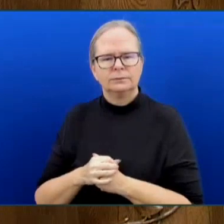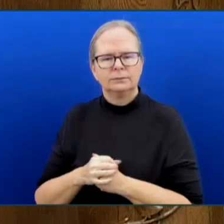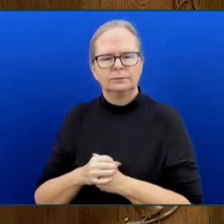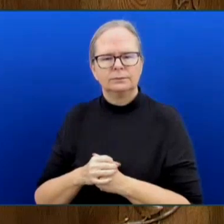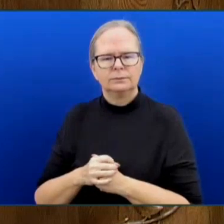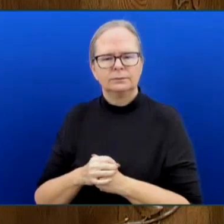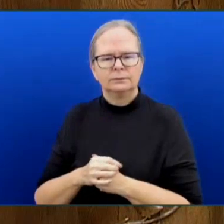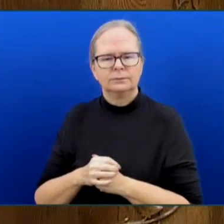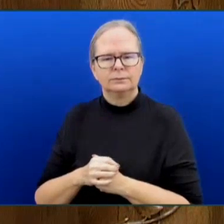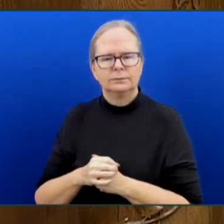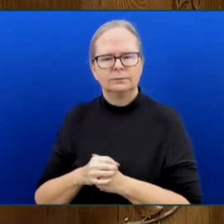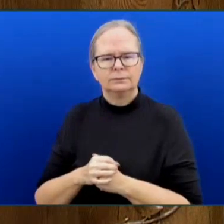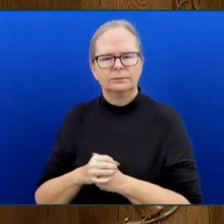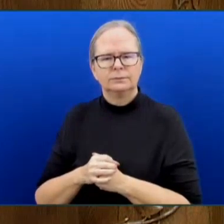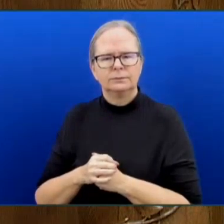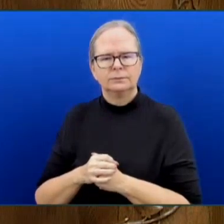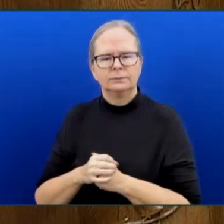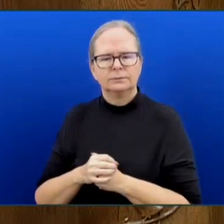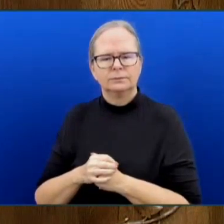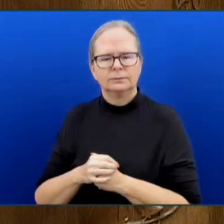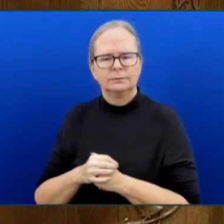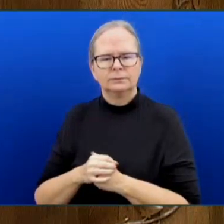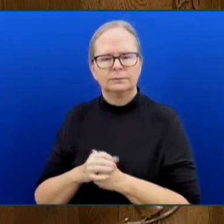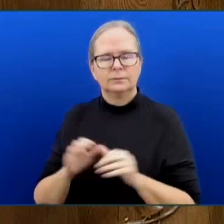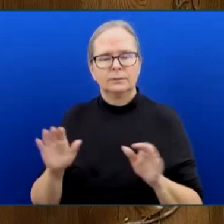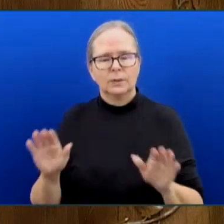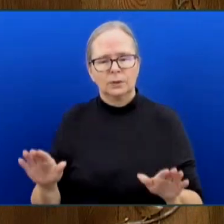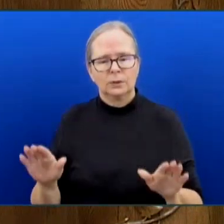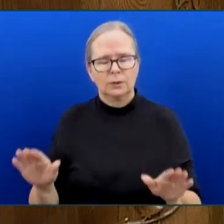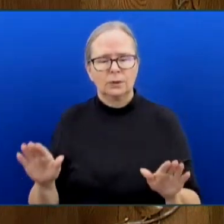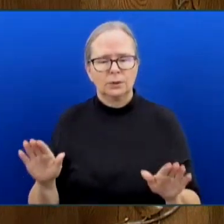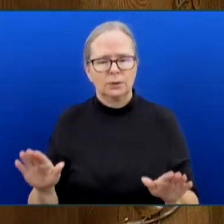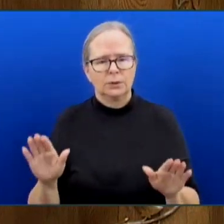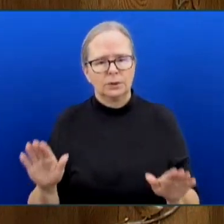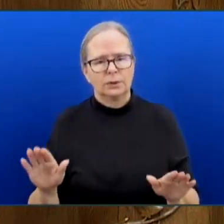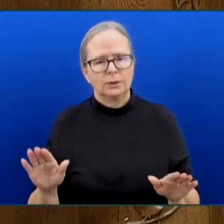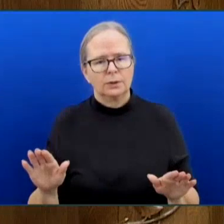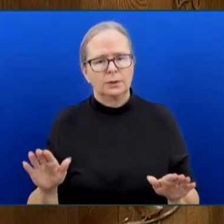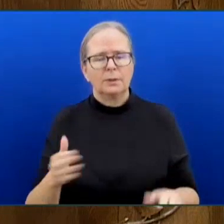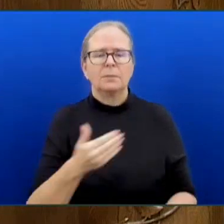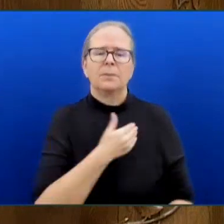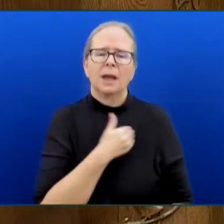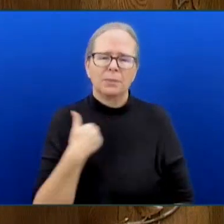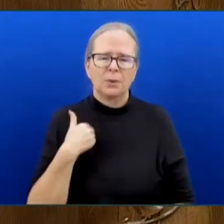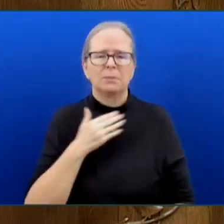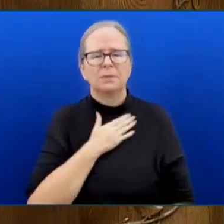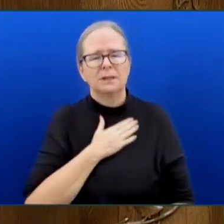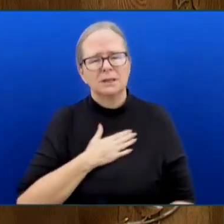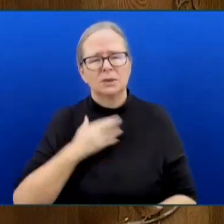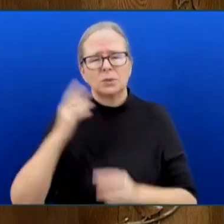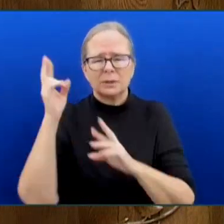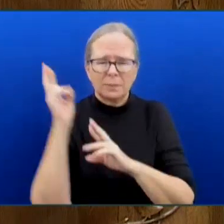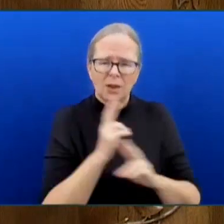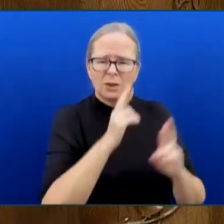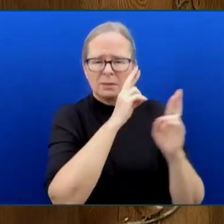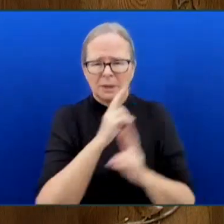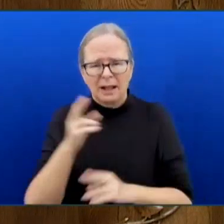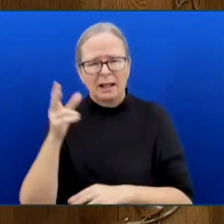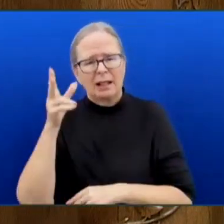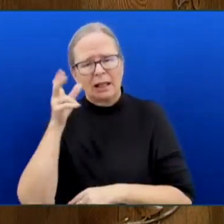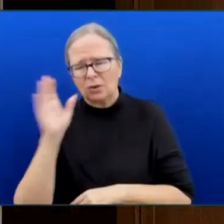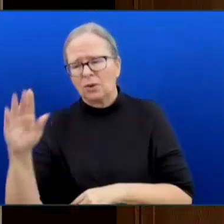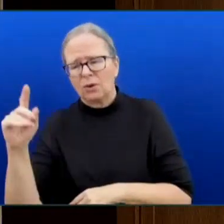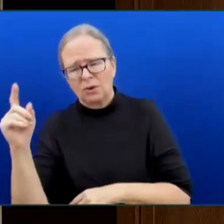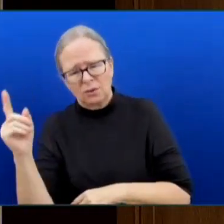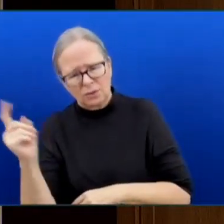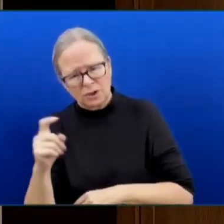Members, let's have the courtesy to hear each other, please. Member for Abbotsford West, second supplemental. And,